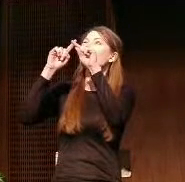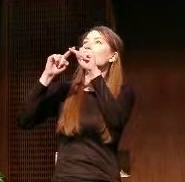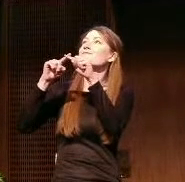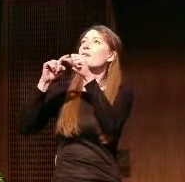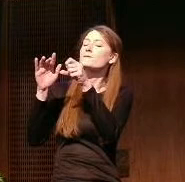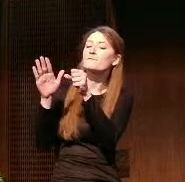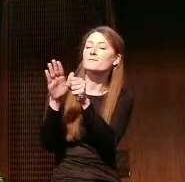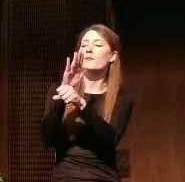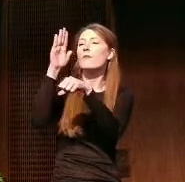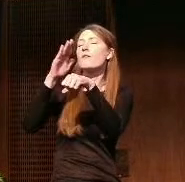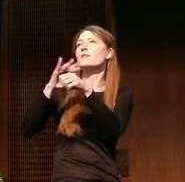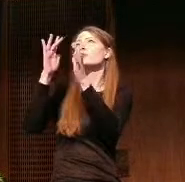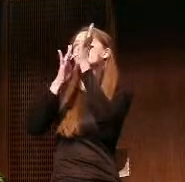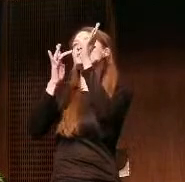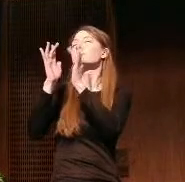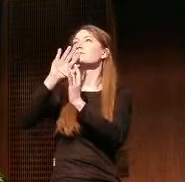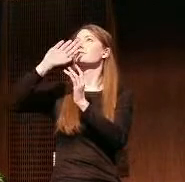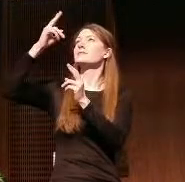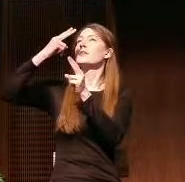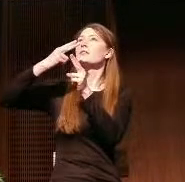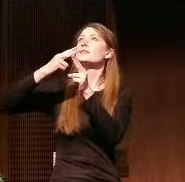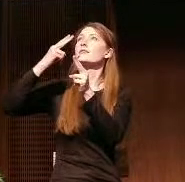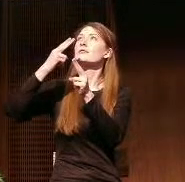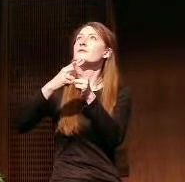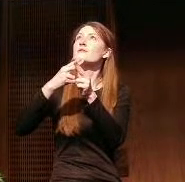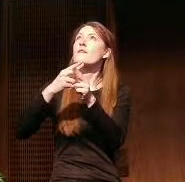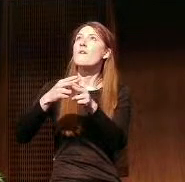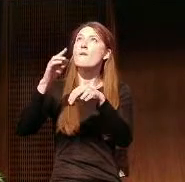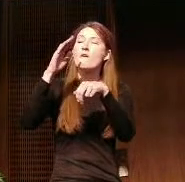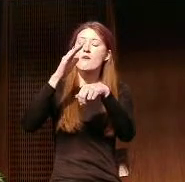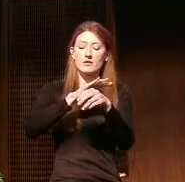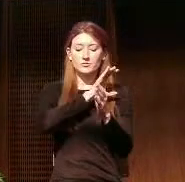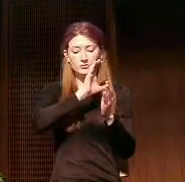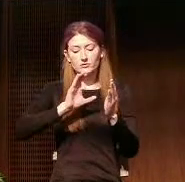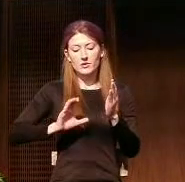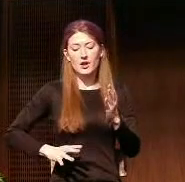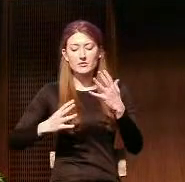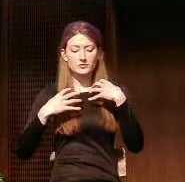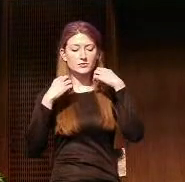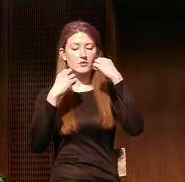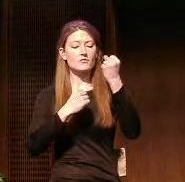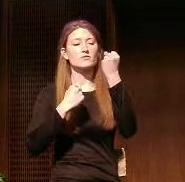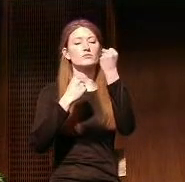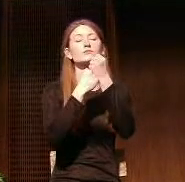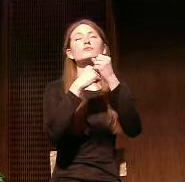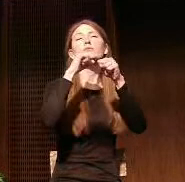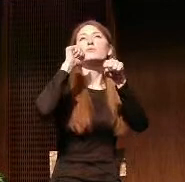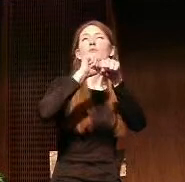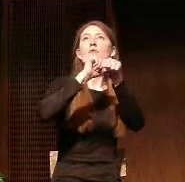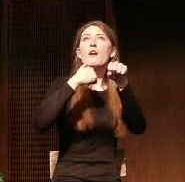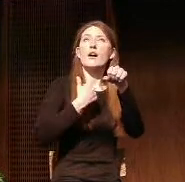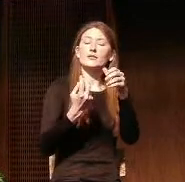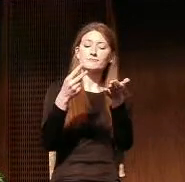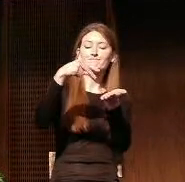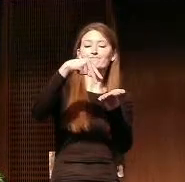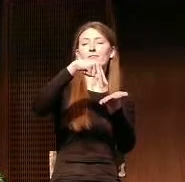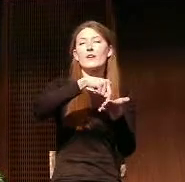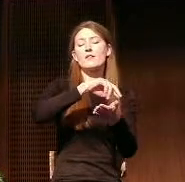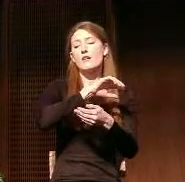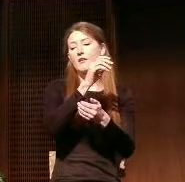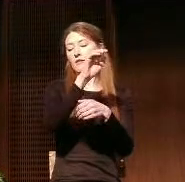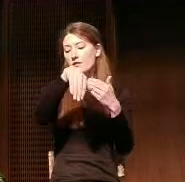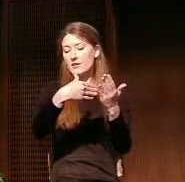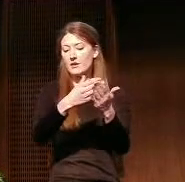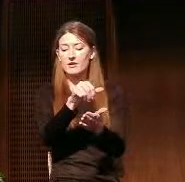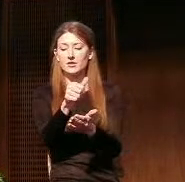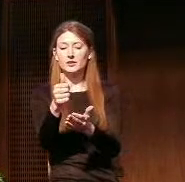lean on Jesus' name, on Christ the solid rock I stand. All other